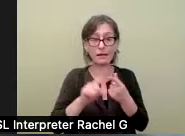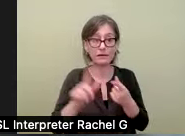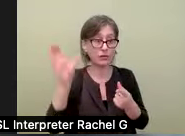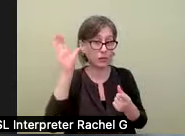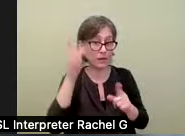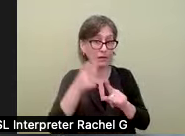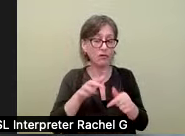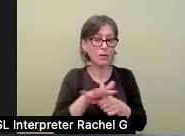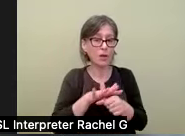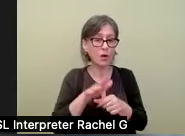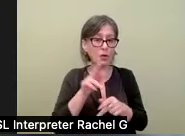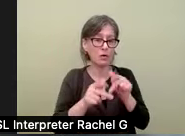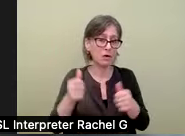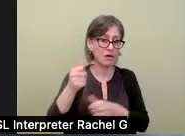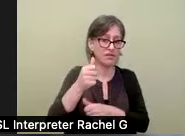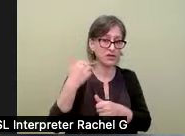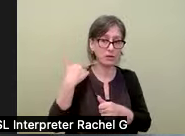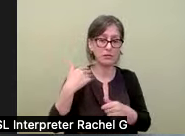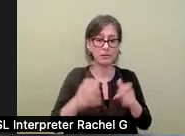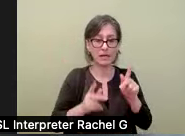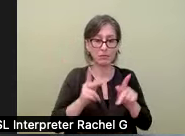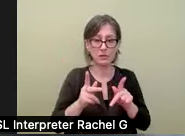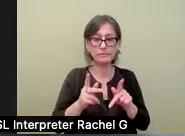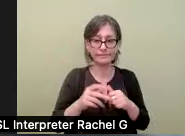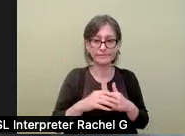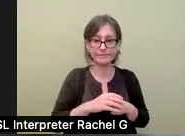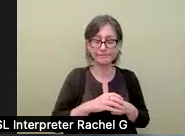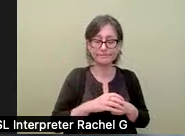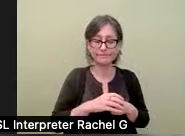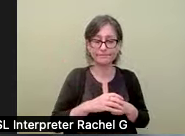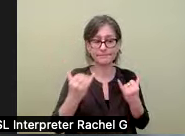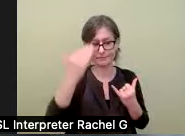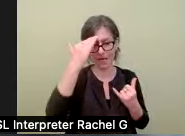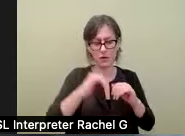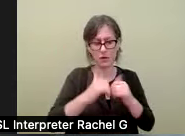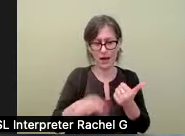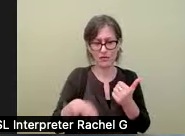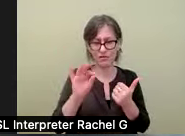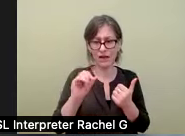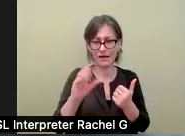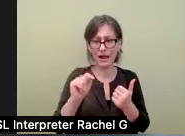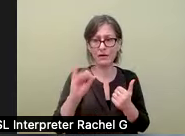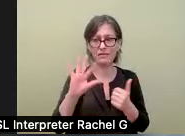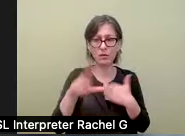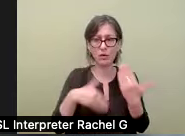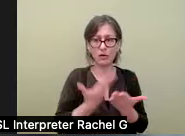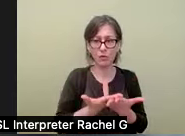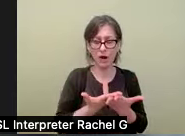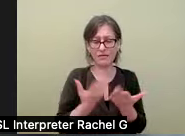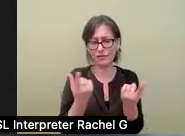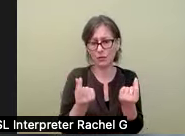local officials to do so. So now we know how we can find out if a tsunami is coming. So what should we